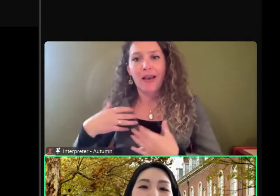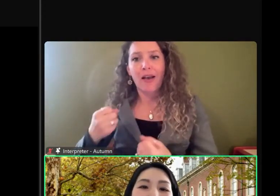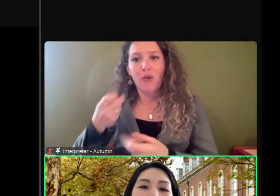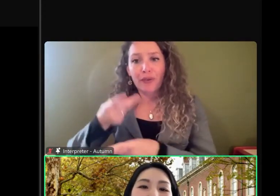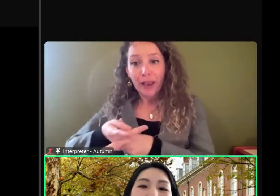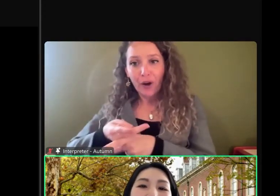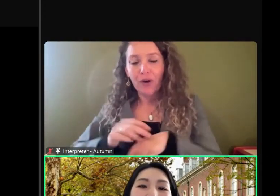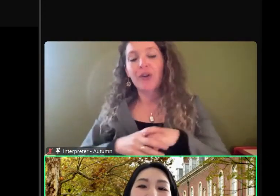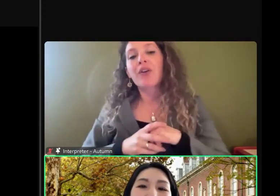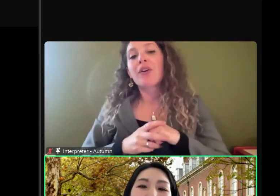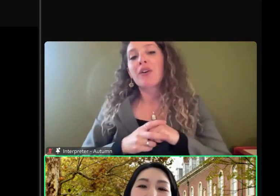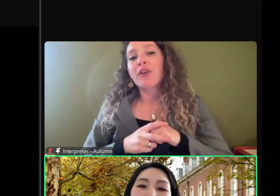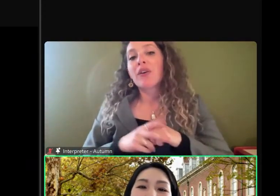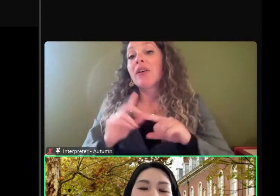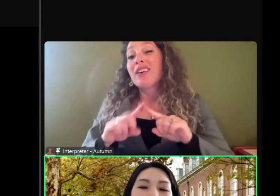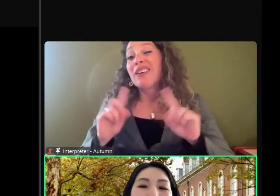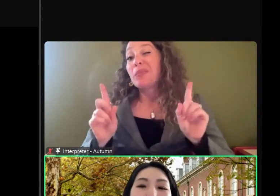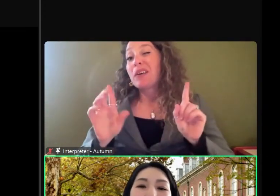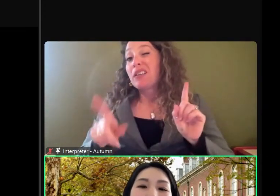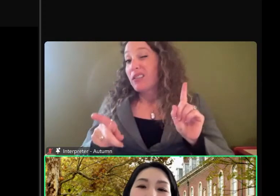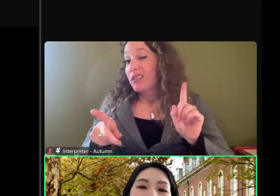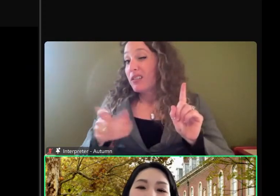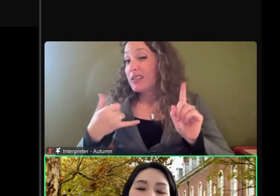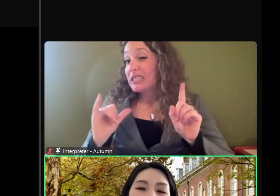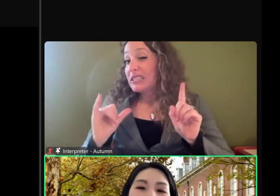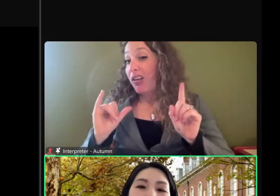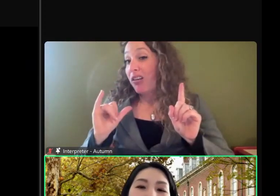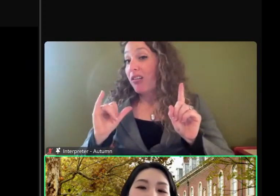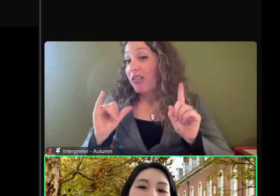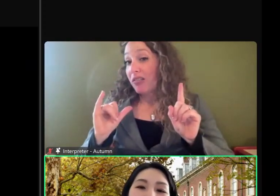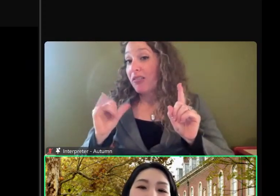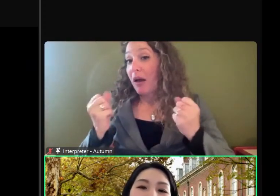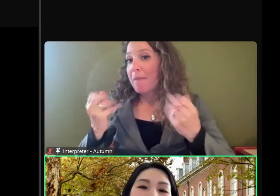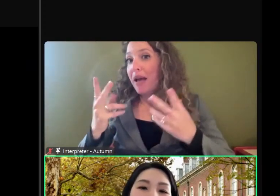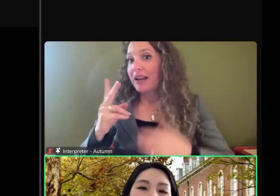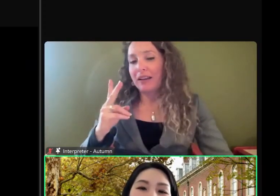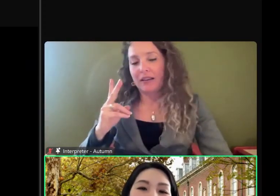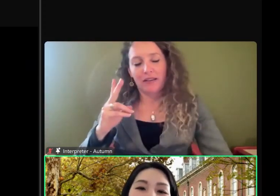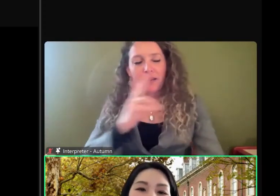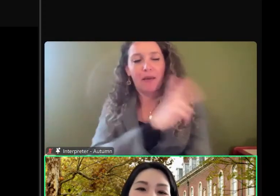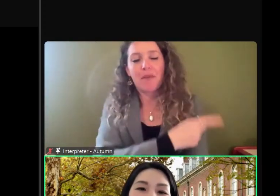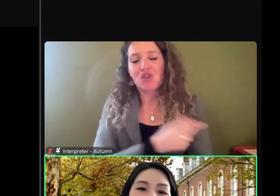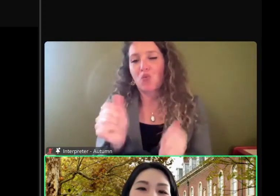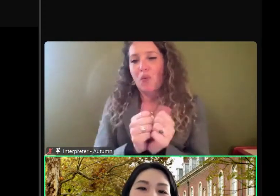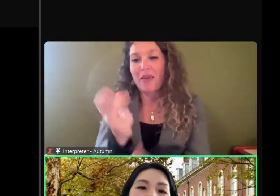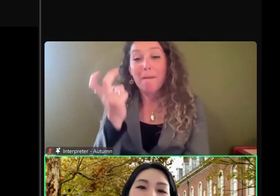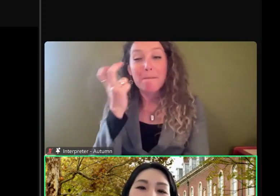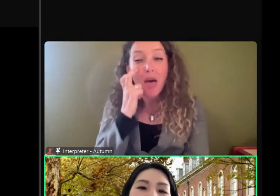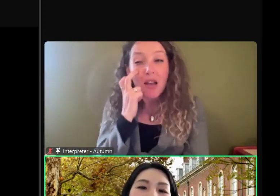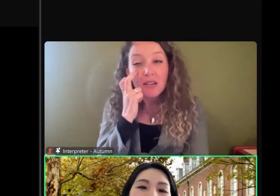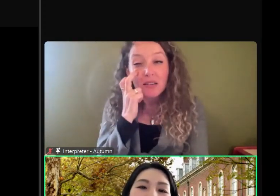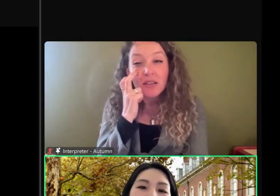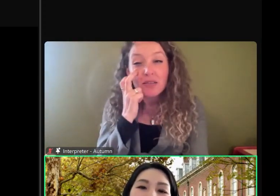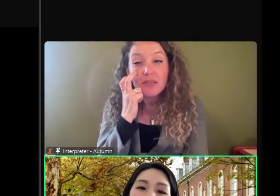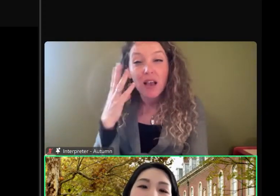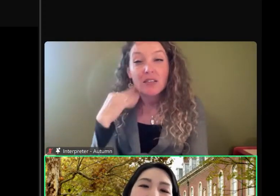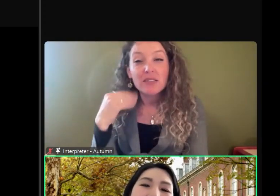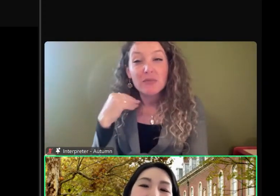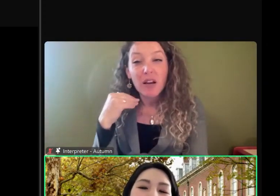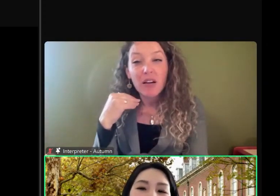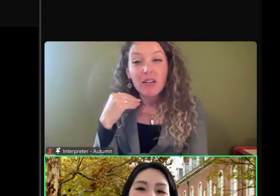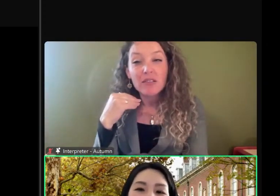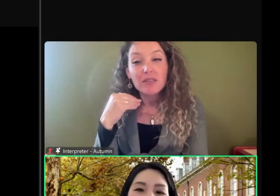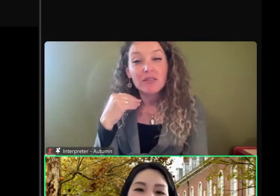healthcare, but still, many patients with blindness experience